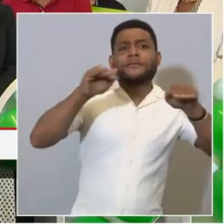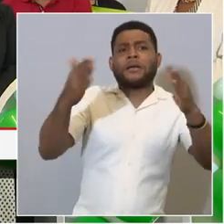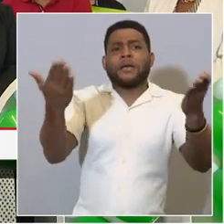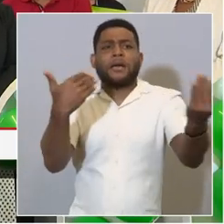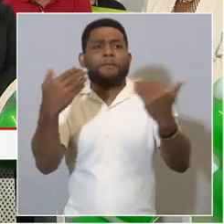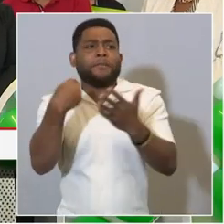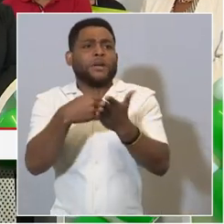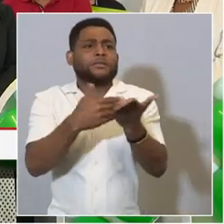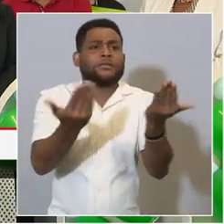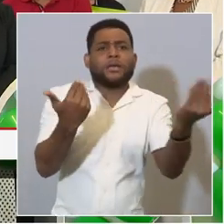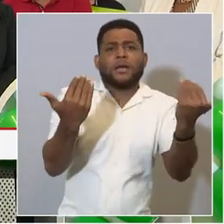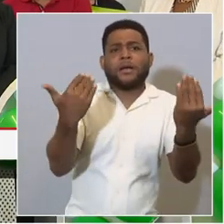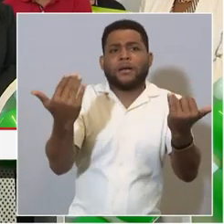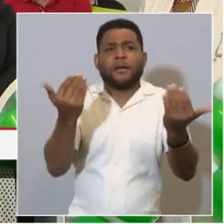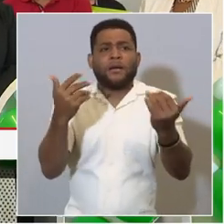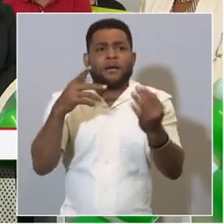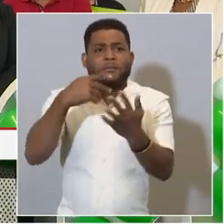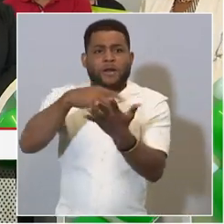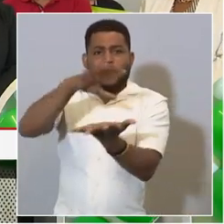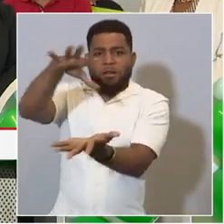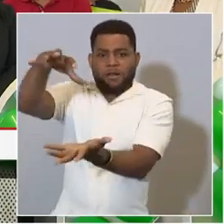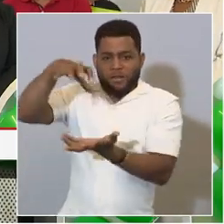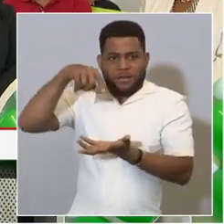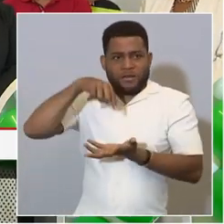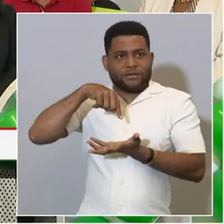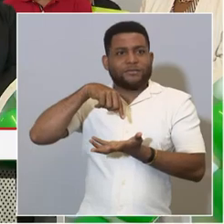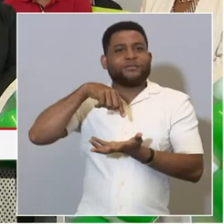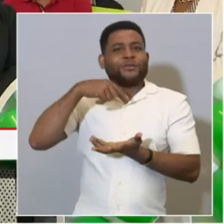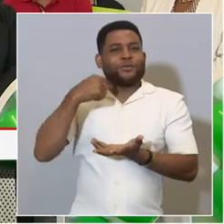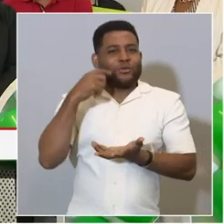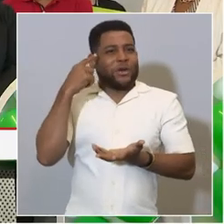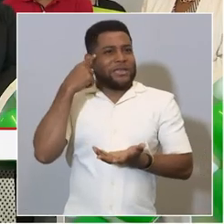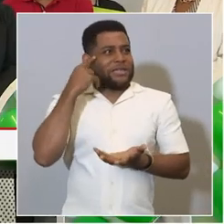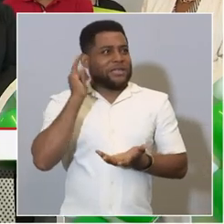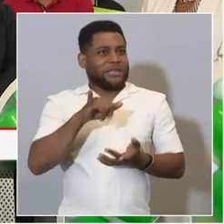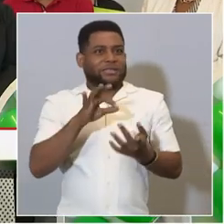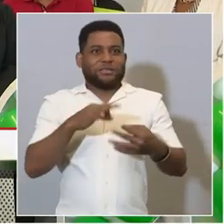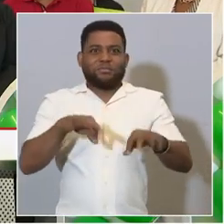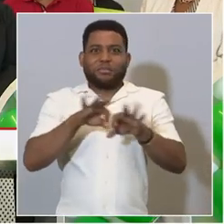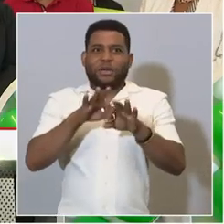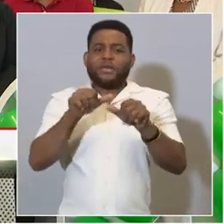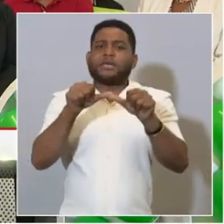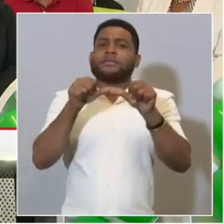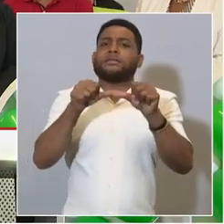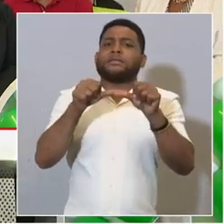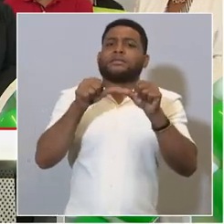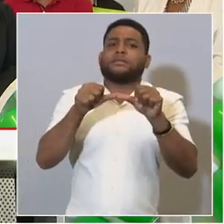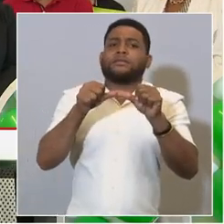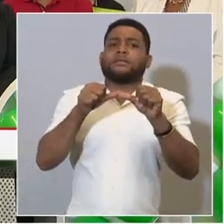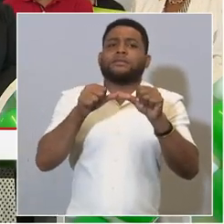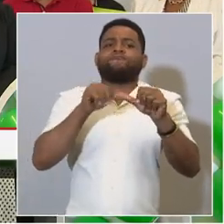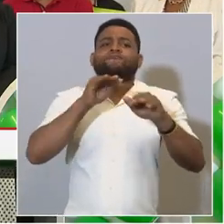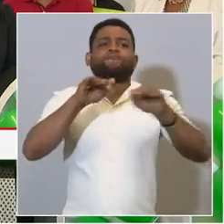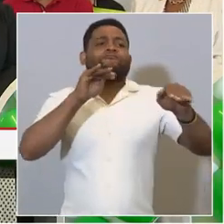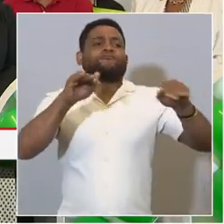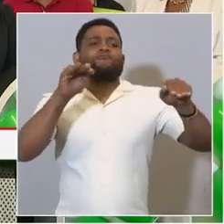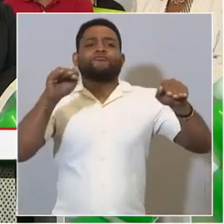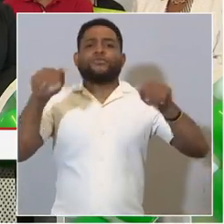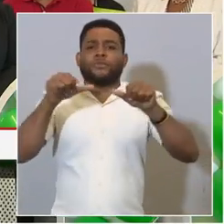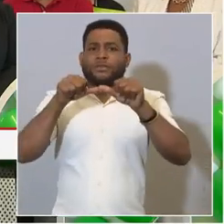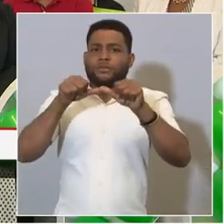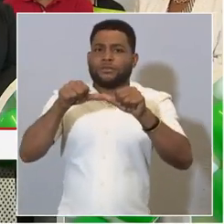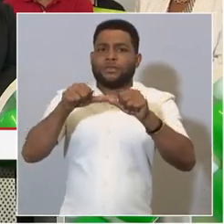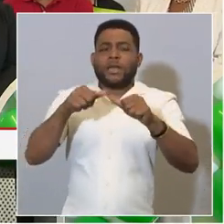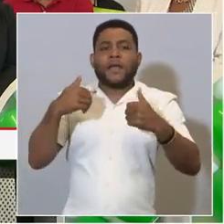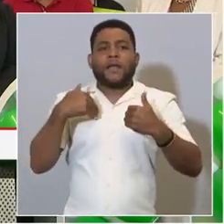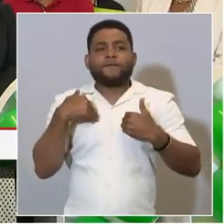I've always believed that consistency has allowed us to build a bench of projects and teams that